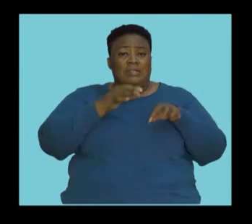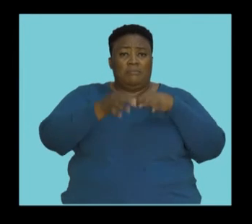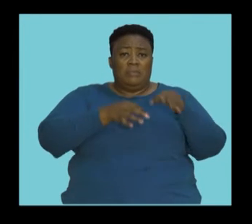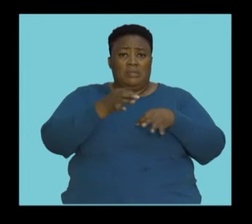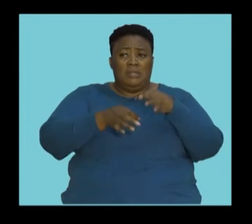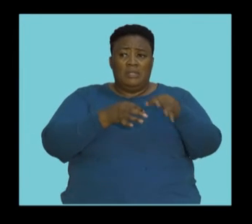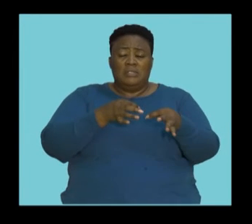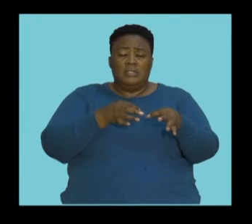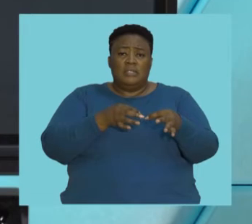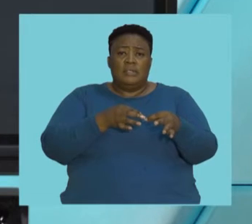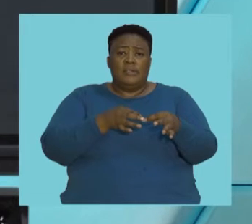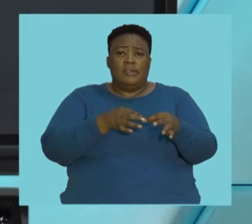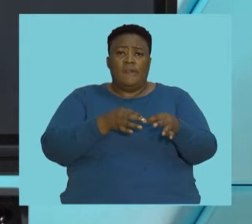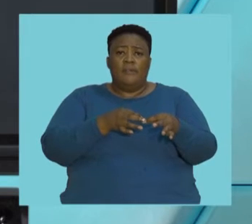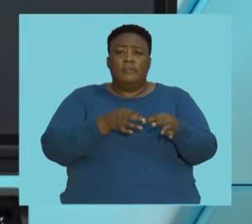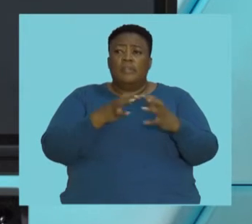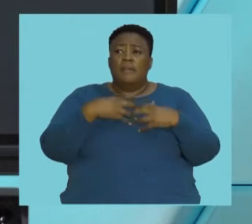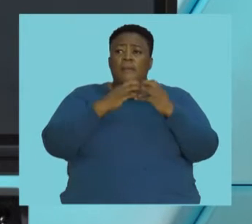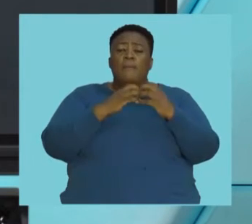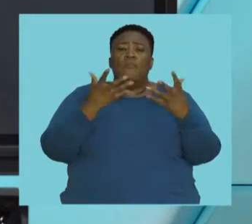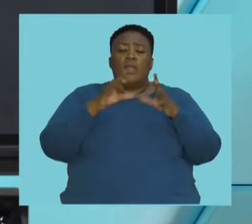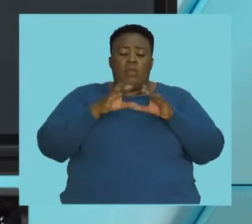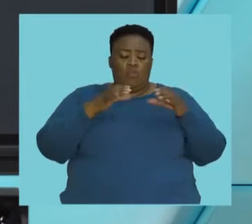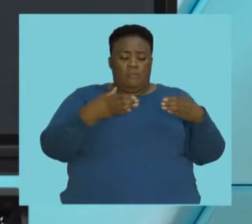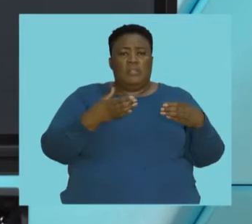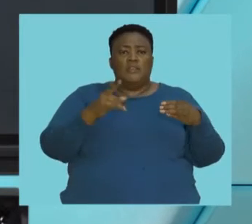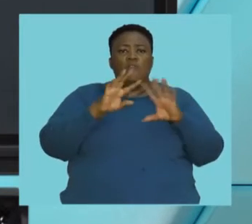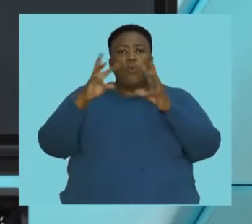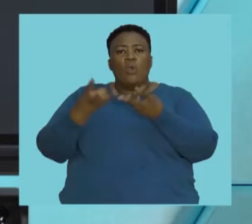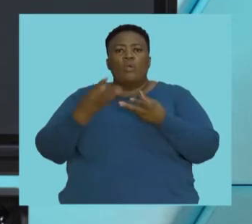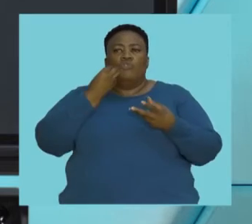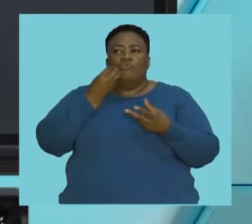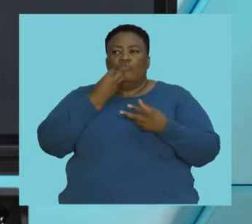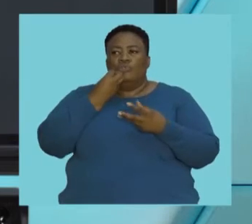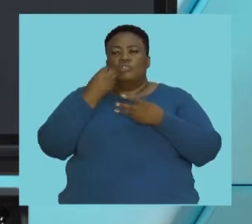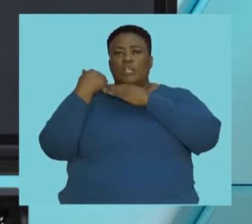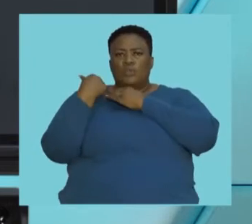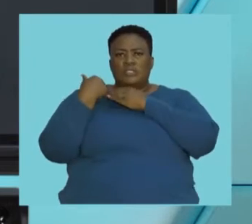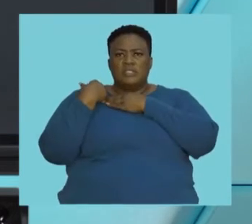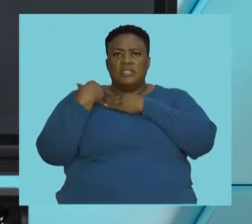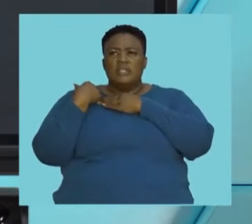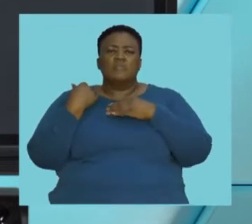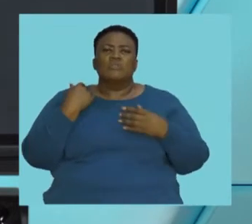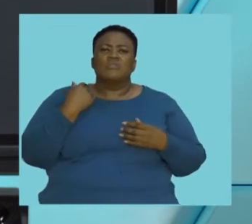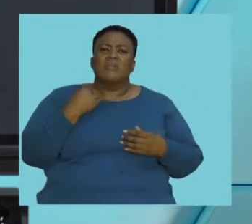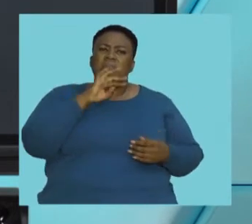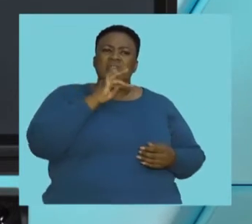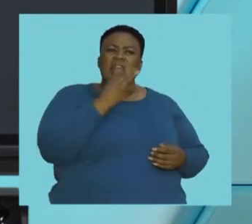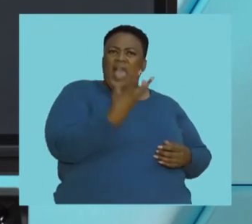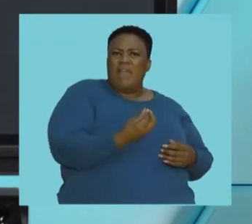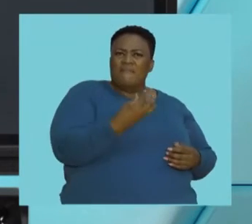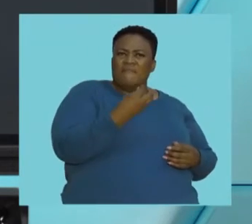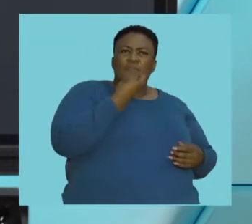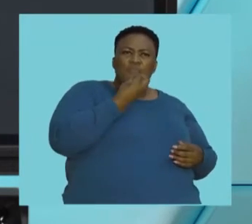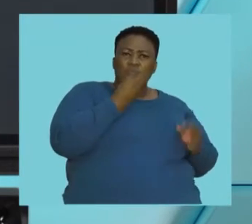that was unpacked at the Committee for World Food Security. And so it's not just having food, it's looking